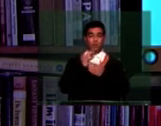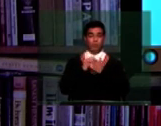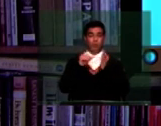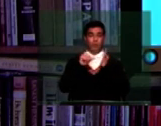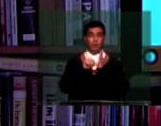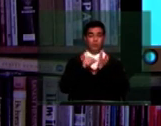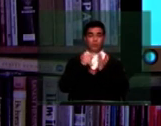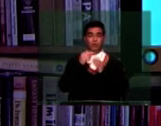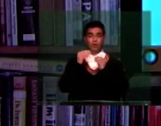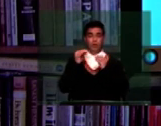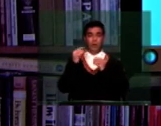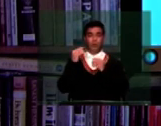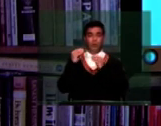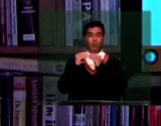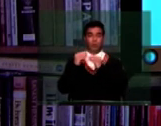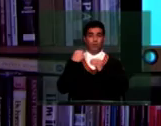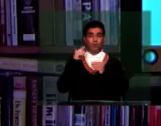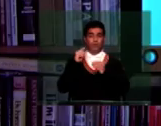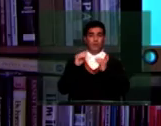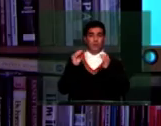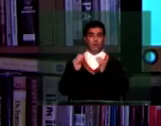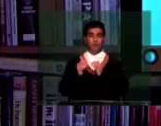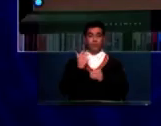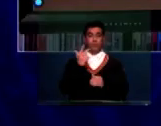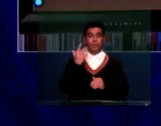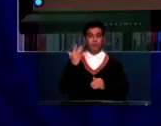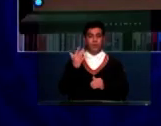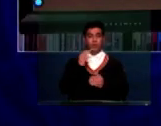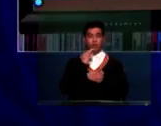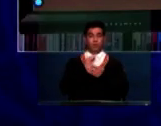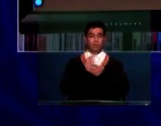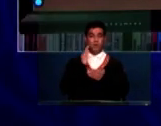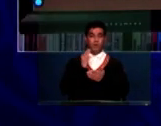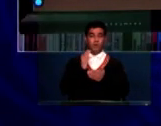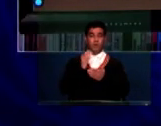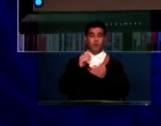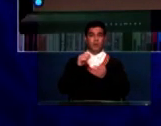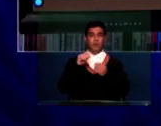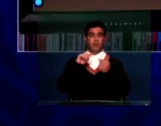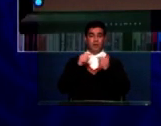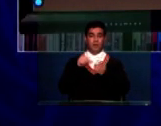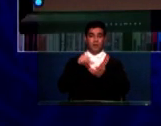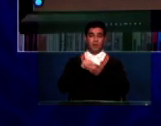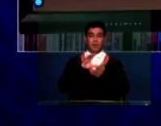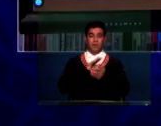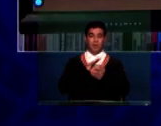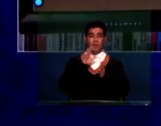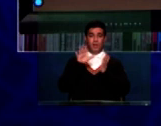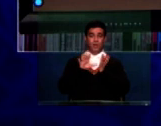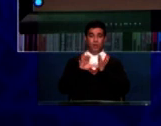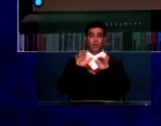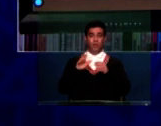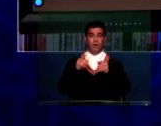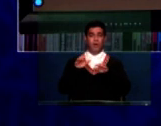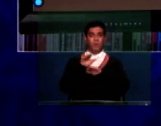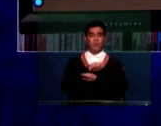sonlarni qisqartirishimiz natijasida 3 va 5 sonlari kelib chiqdi. Reaksiyada qatnashgan elektronlarning o'rnini almashtirish